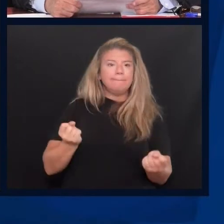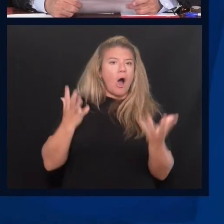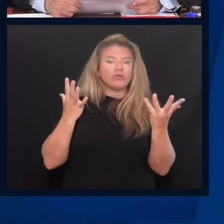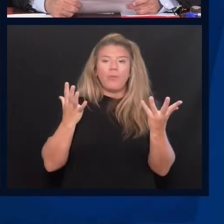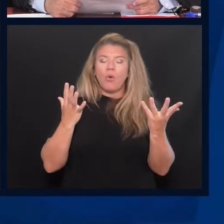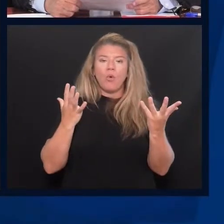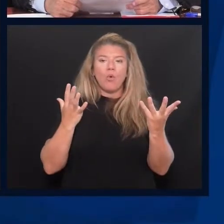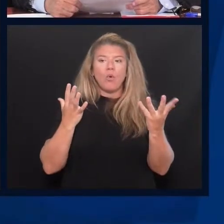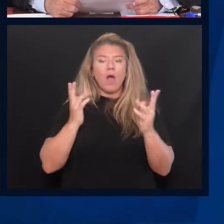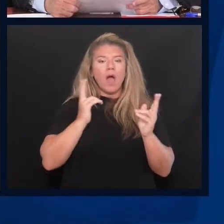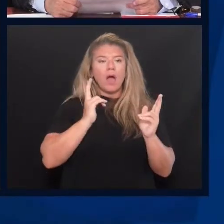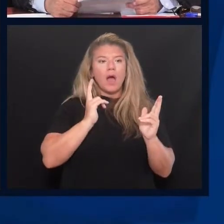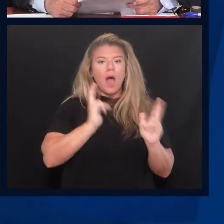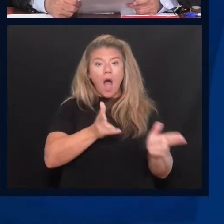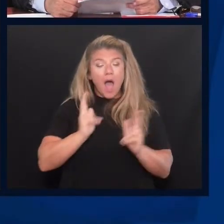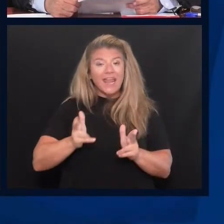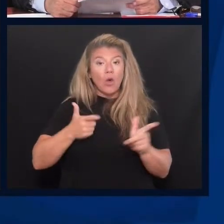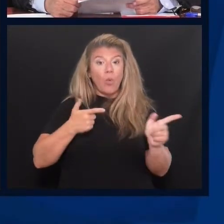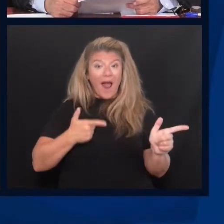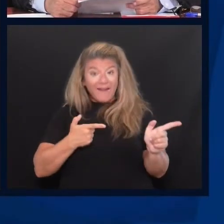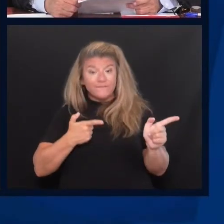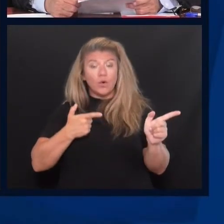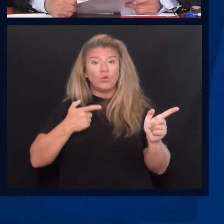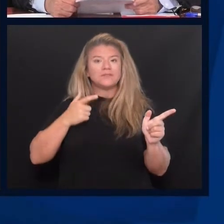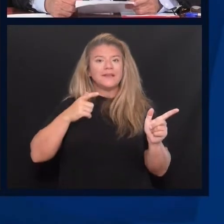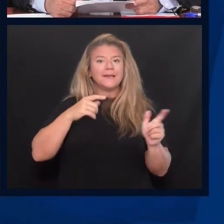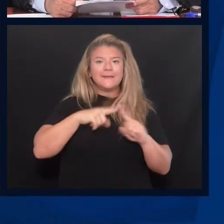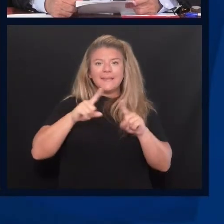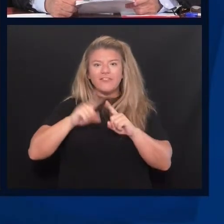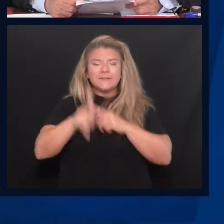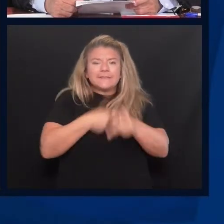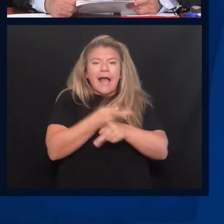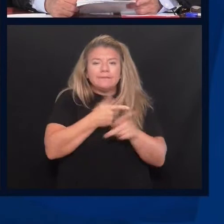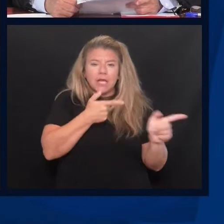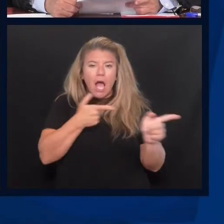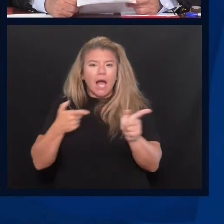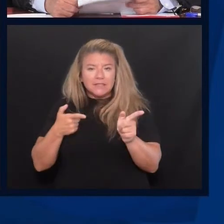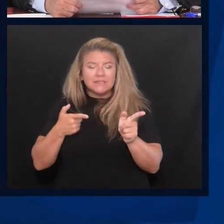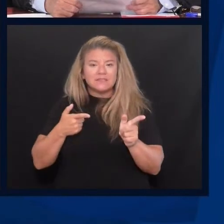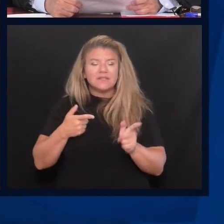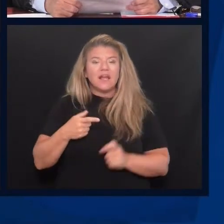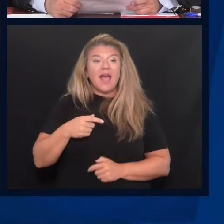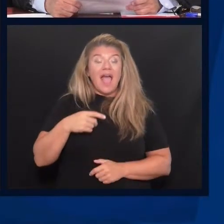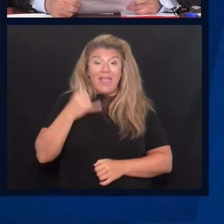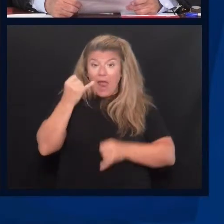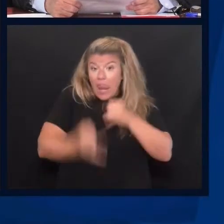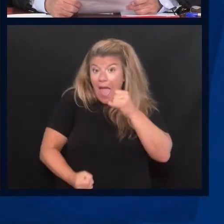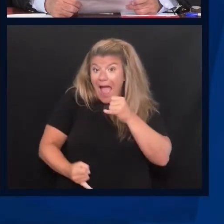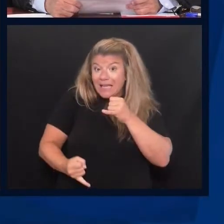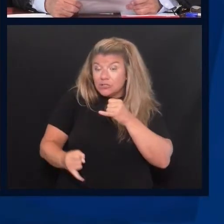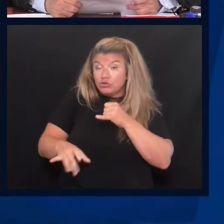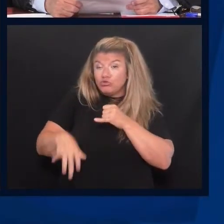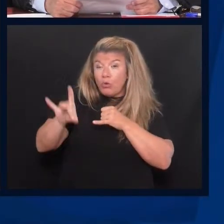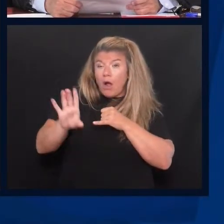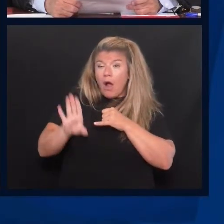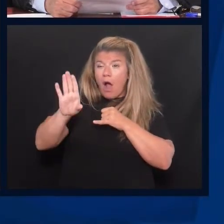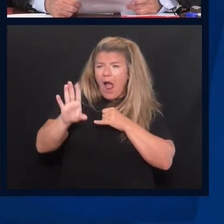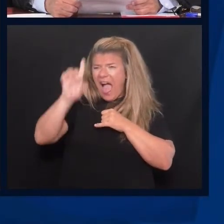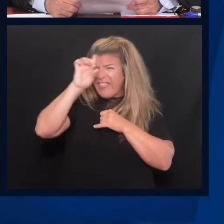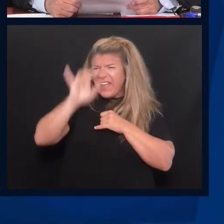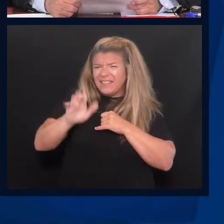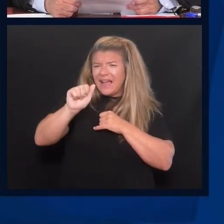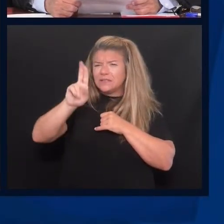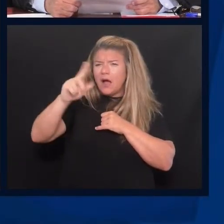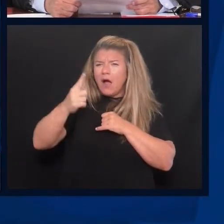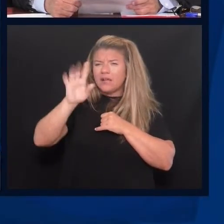multiple hunting rifles and hunting shotguns, and then on our last drawing, which is I think August the